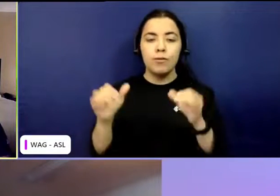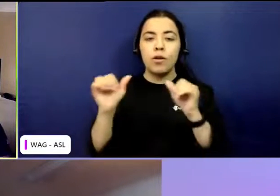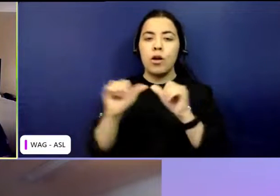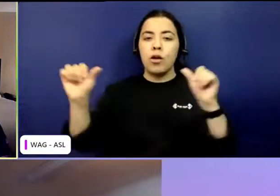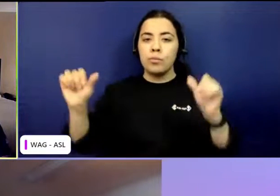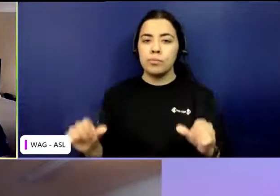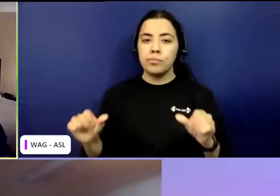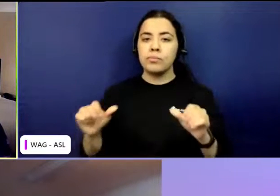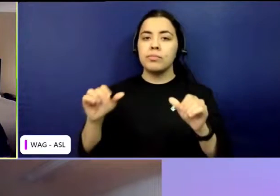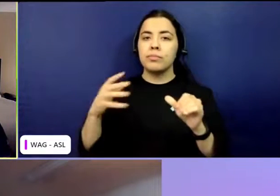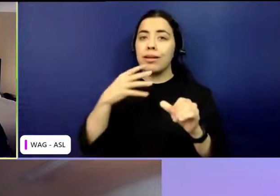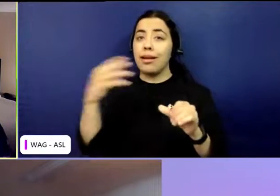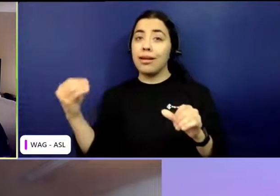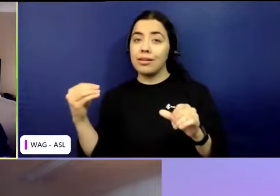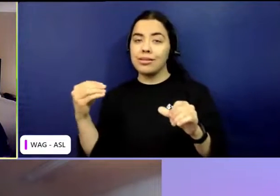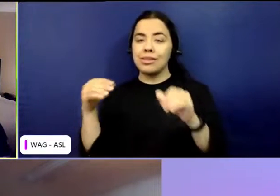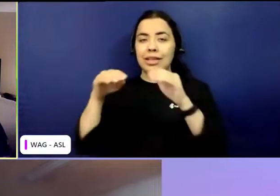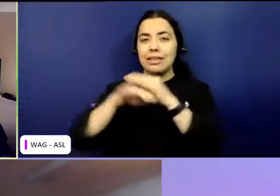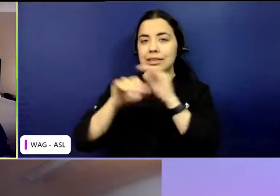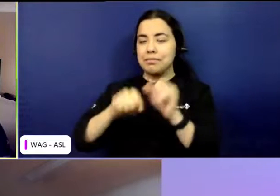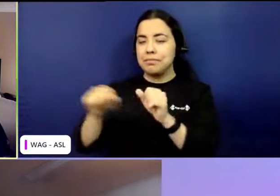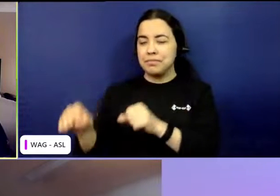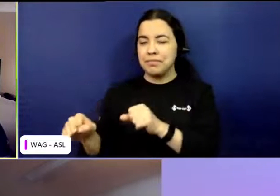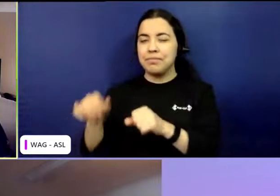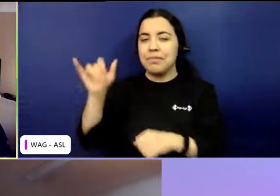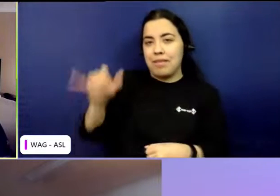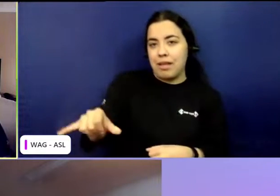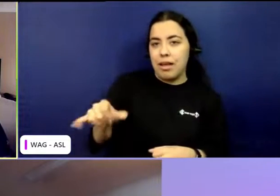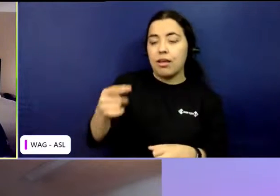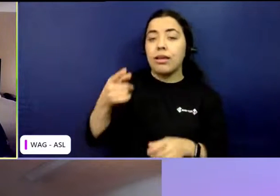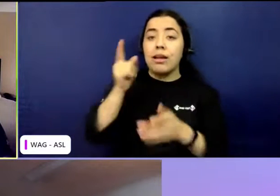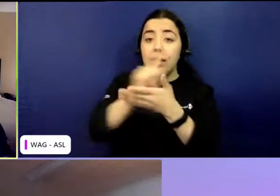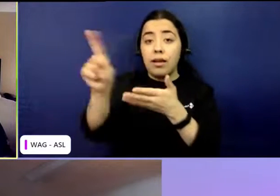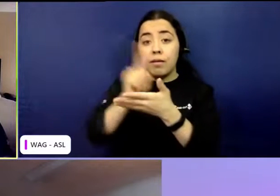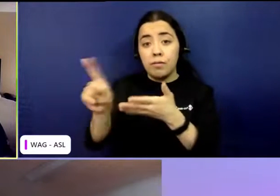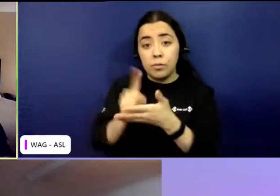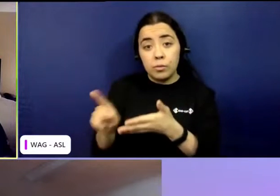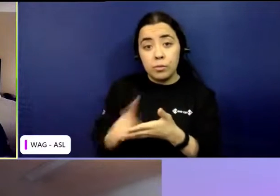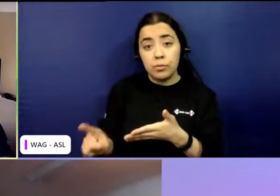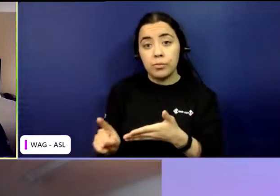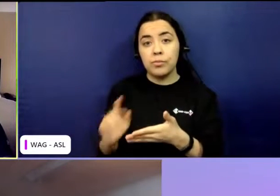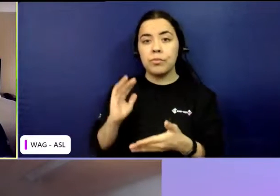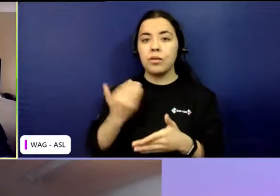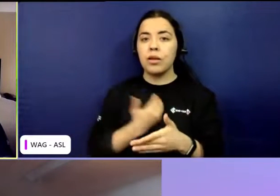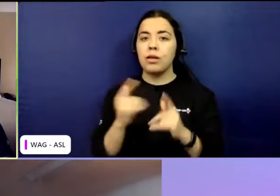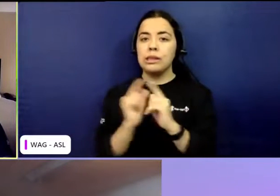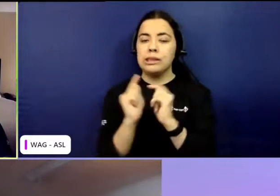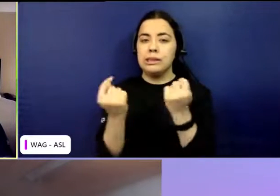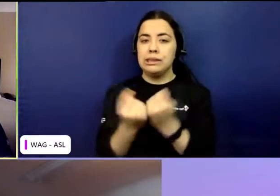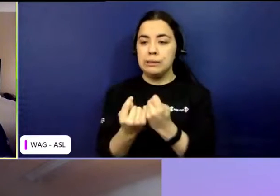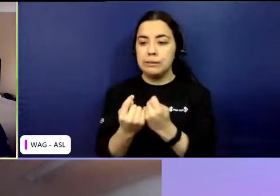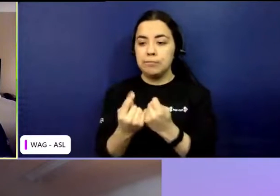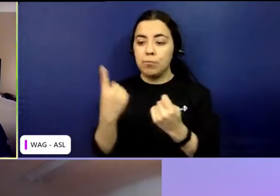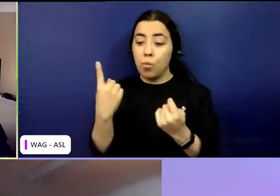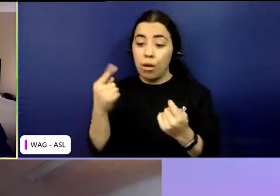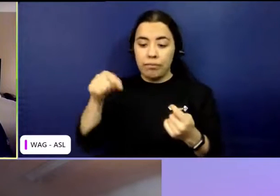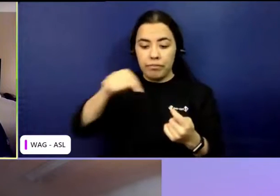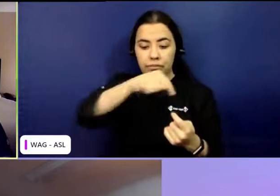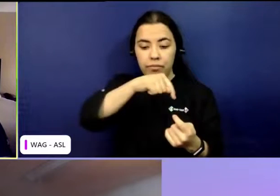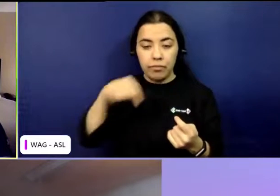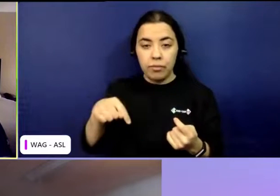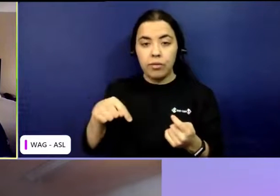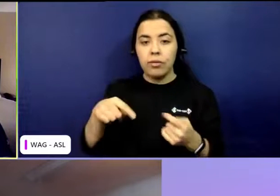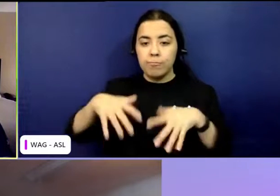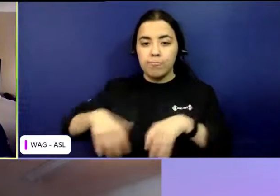architecting accessibility. And each week, a member of the team is tasked with presenting